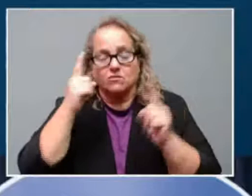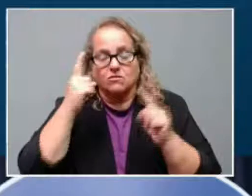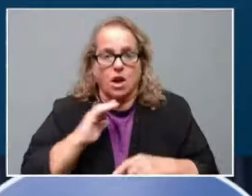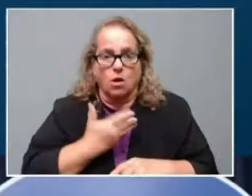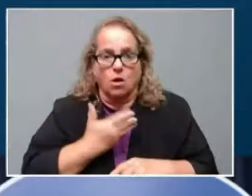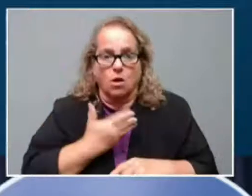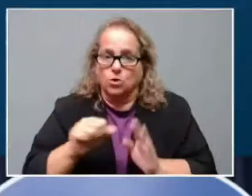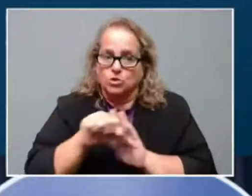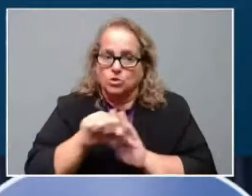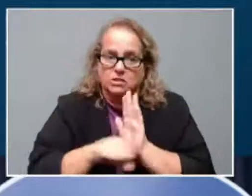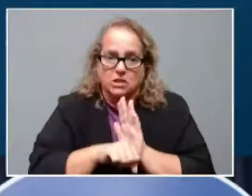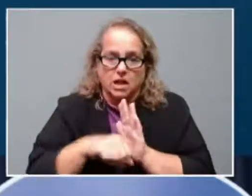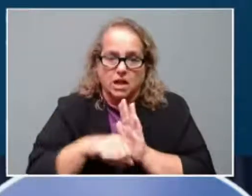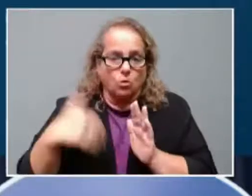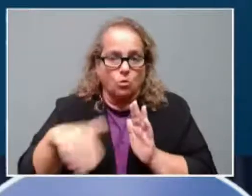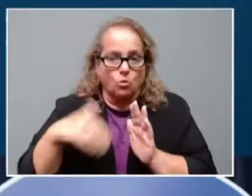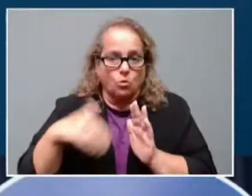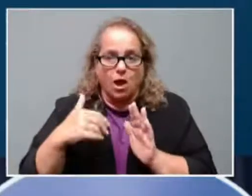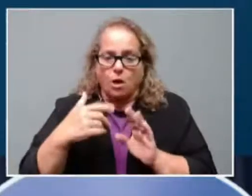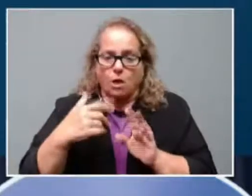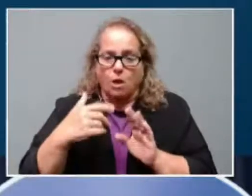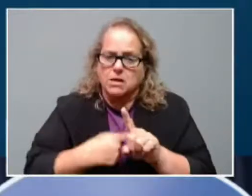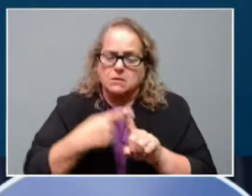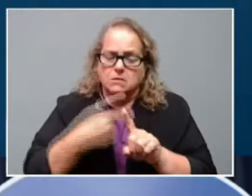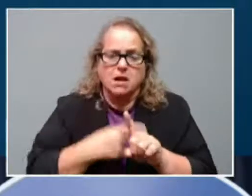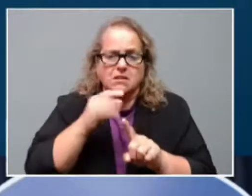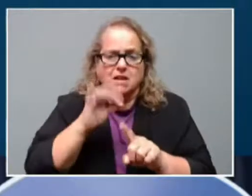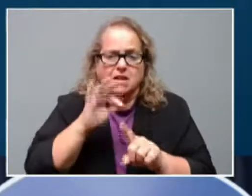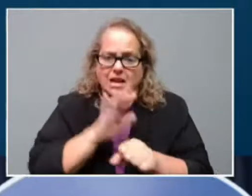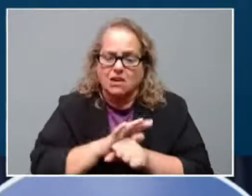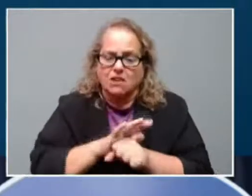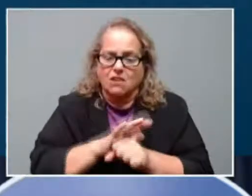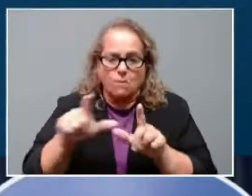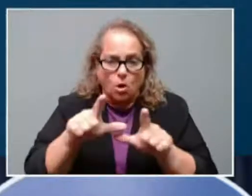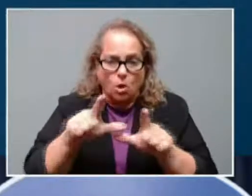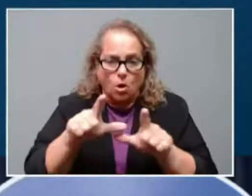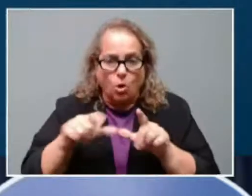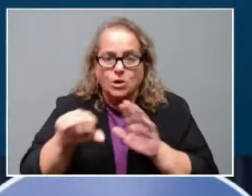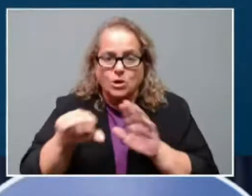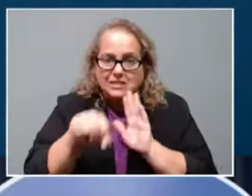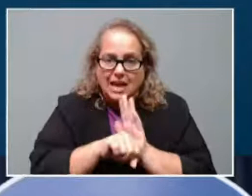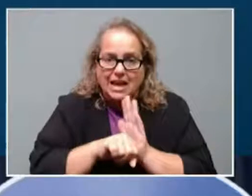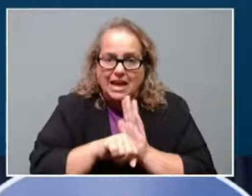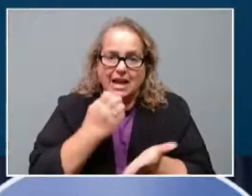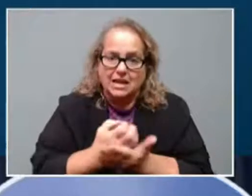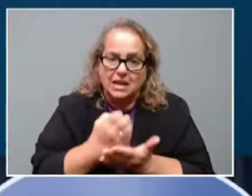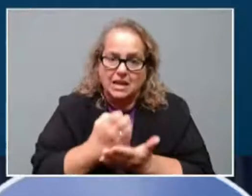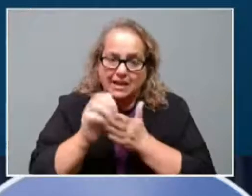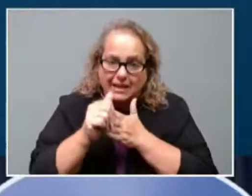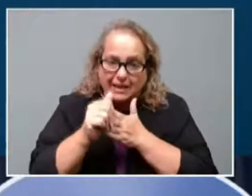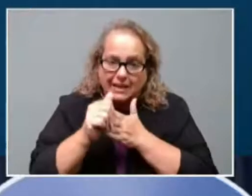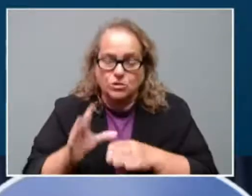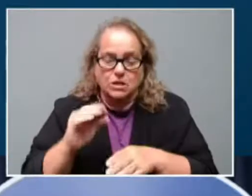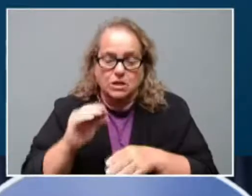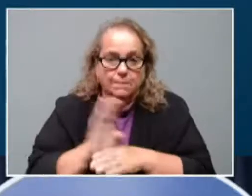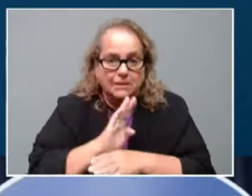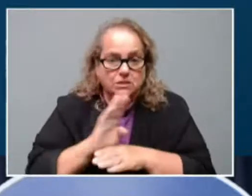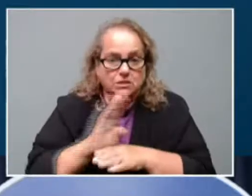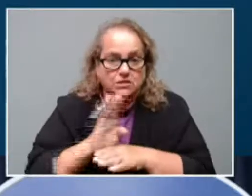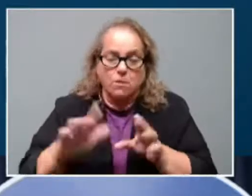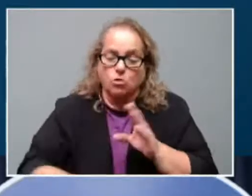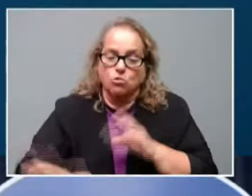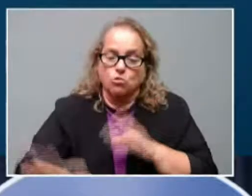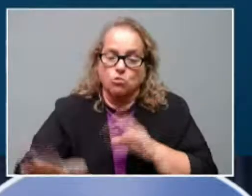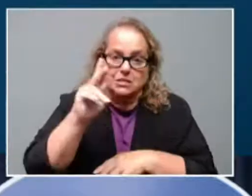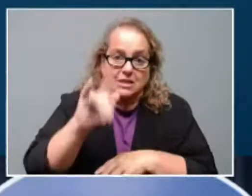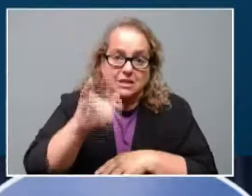represents months of dedication from local and state economic development leaders and businesses across Kentucky. It means that today, more